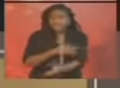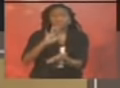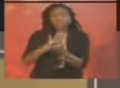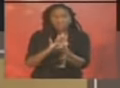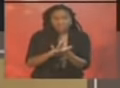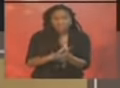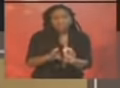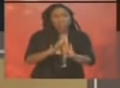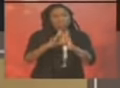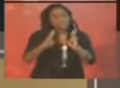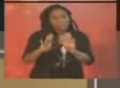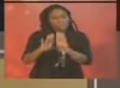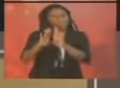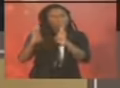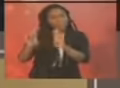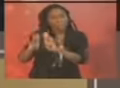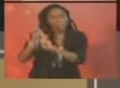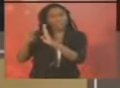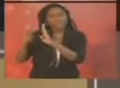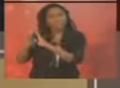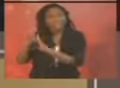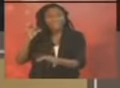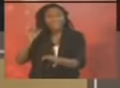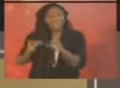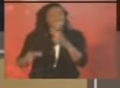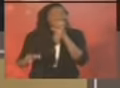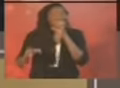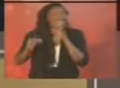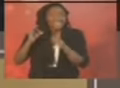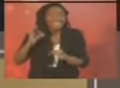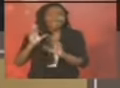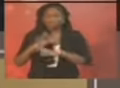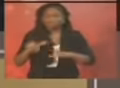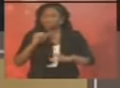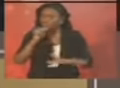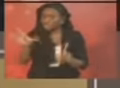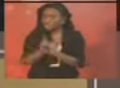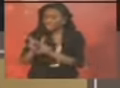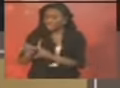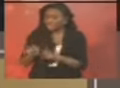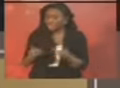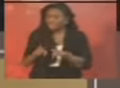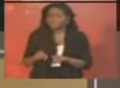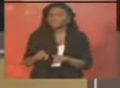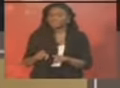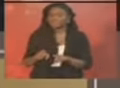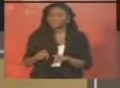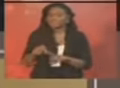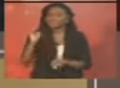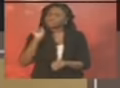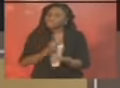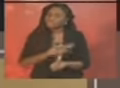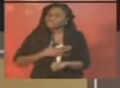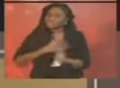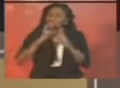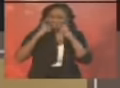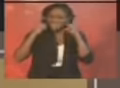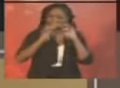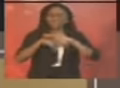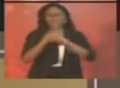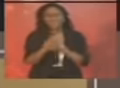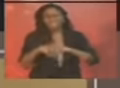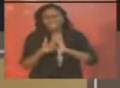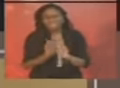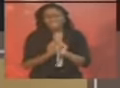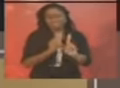there's no massive surge in the amount of cases with the children. So the same thing, mask up, wash hands, even in school,